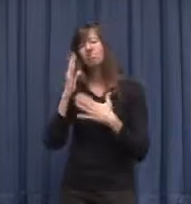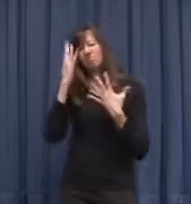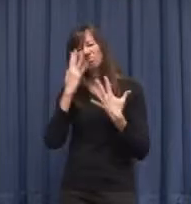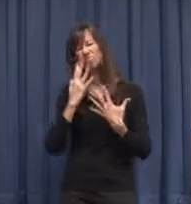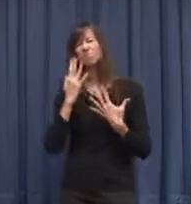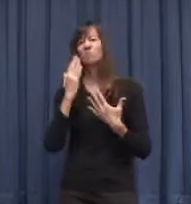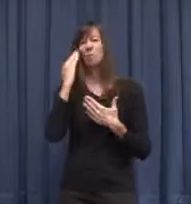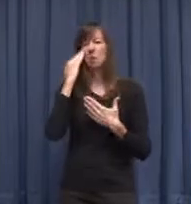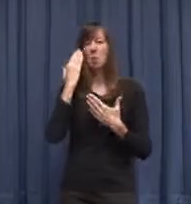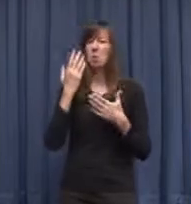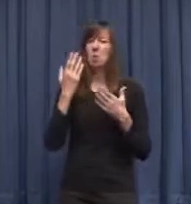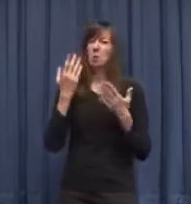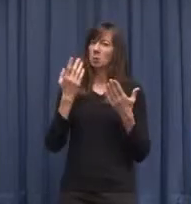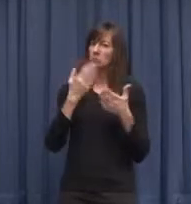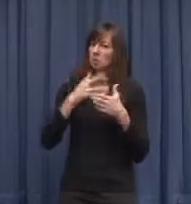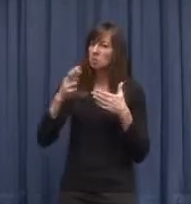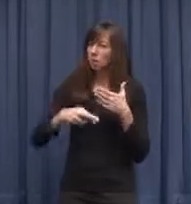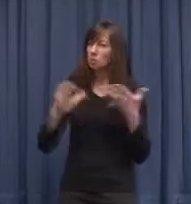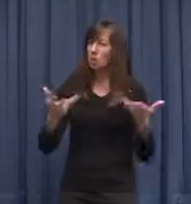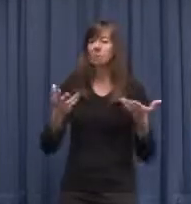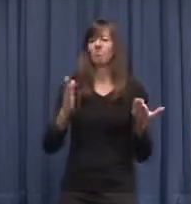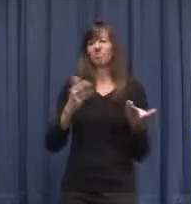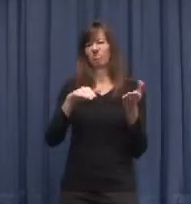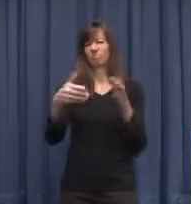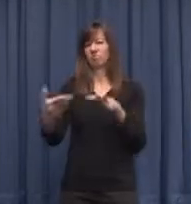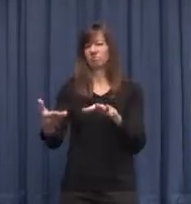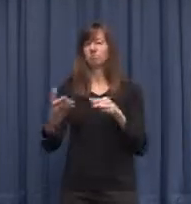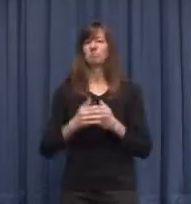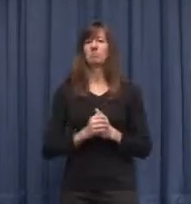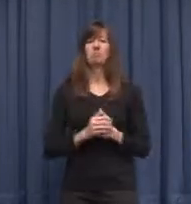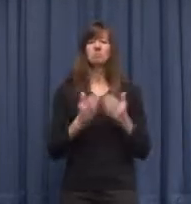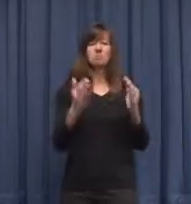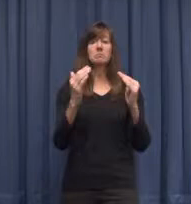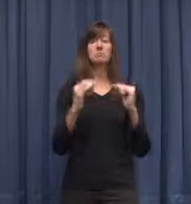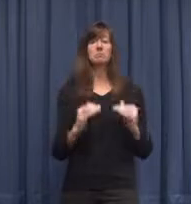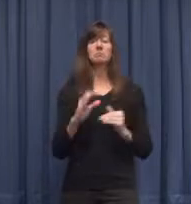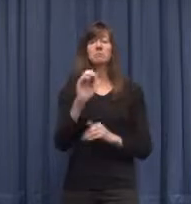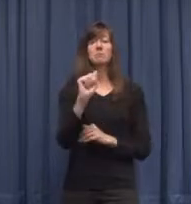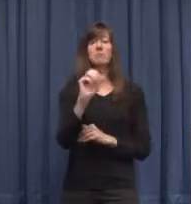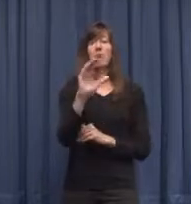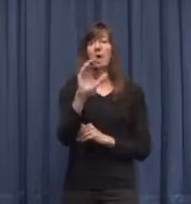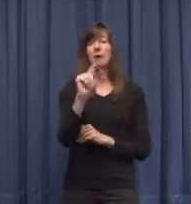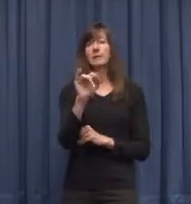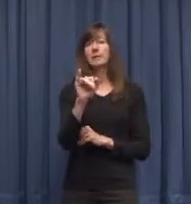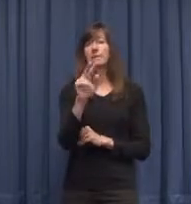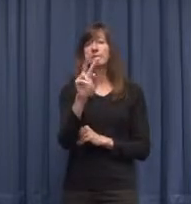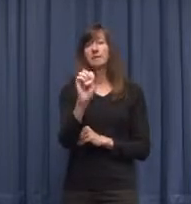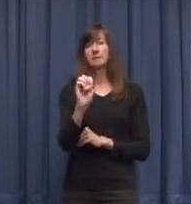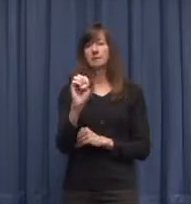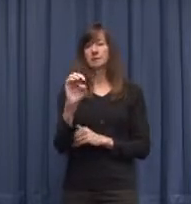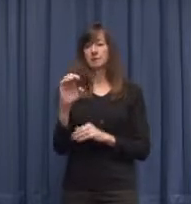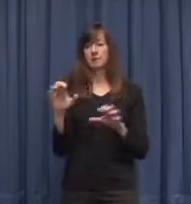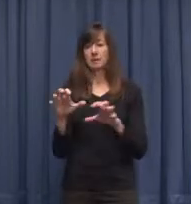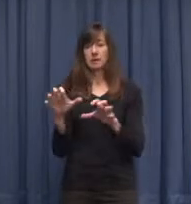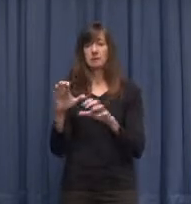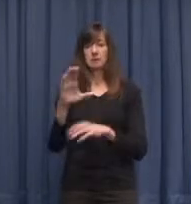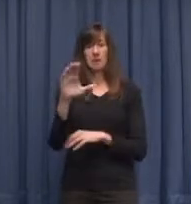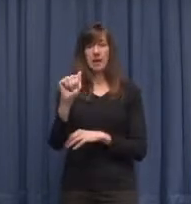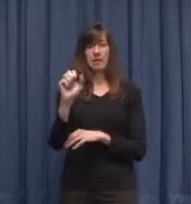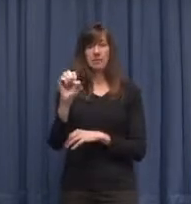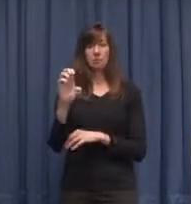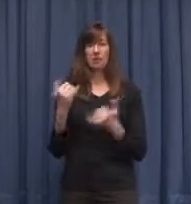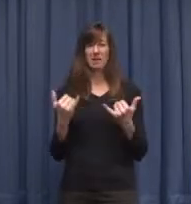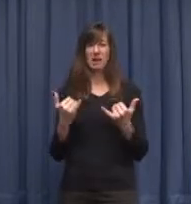Active cases, this is one of the indicators that our sort of